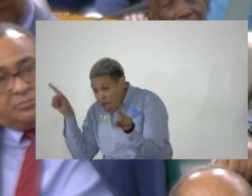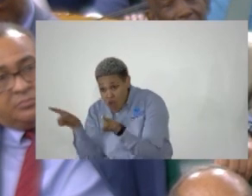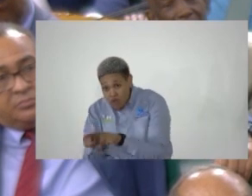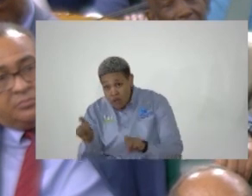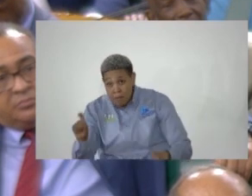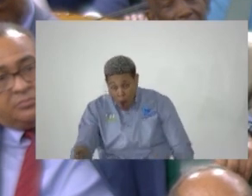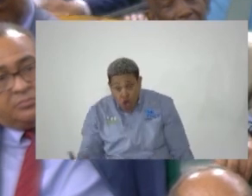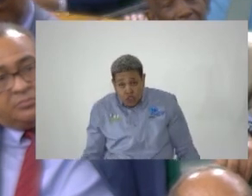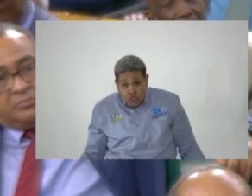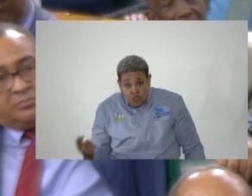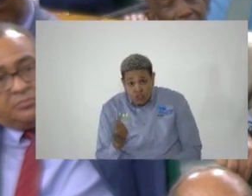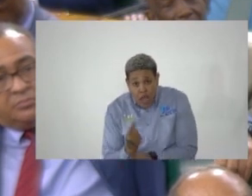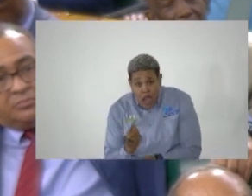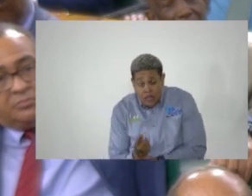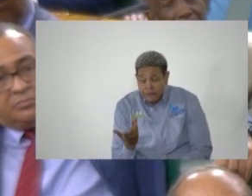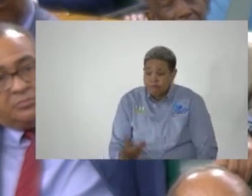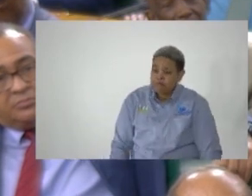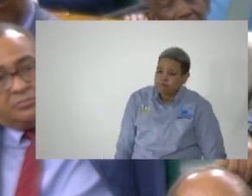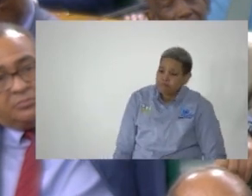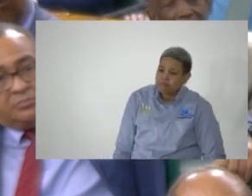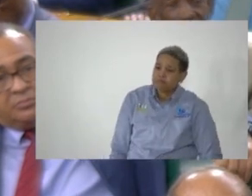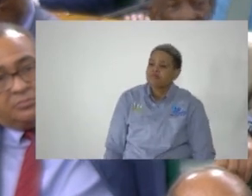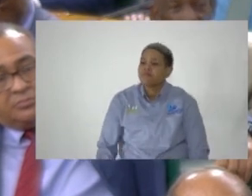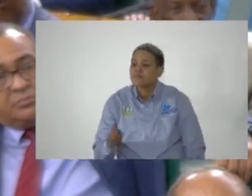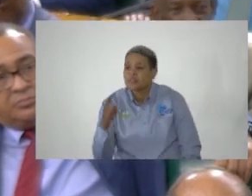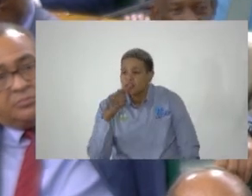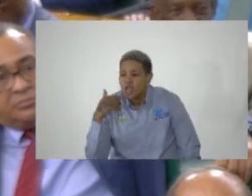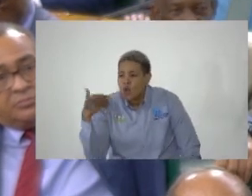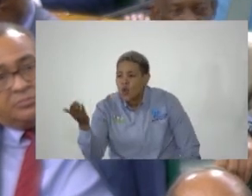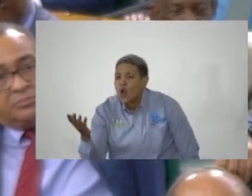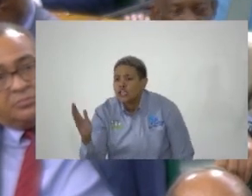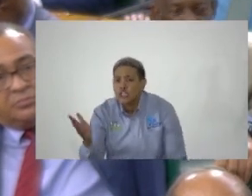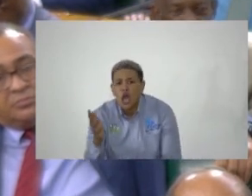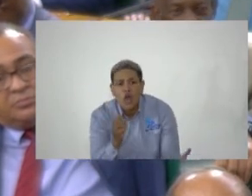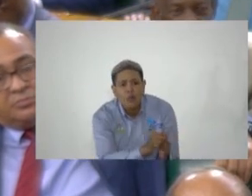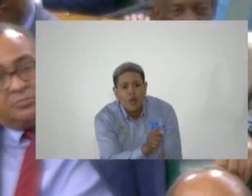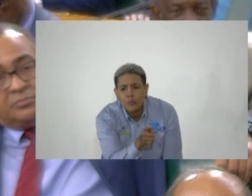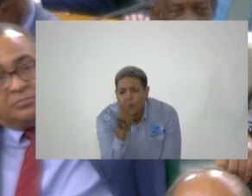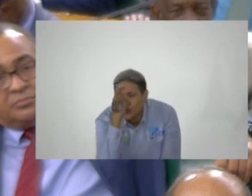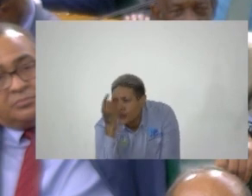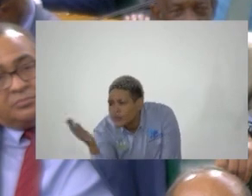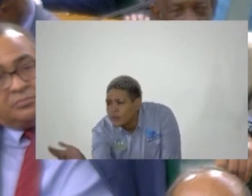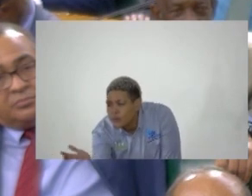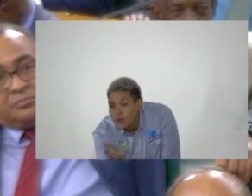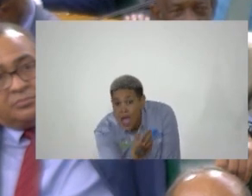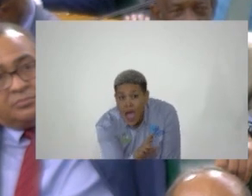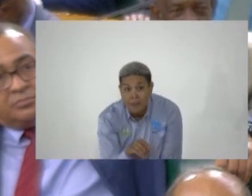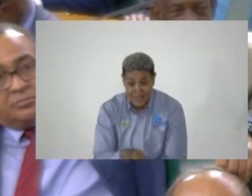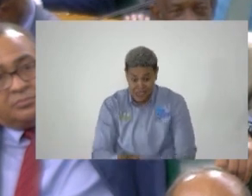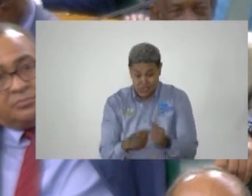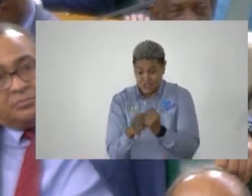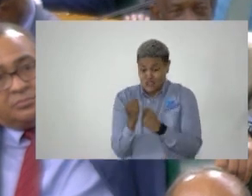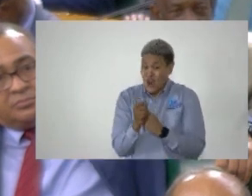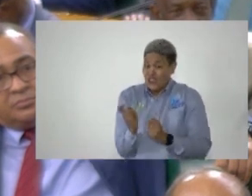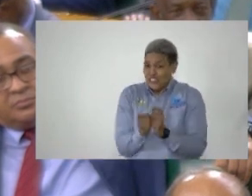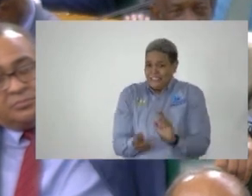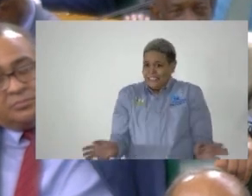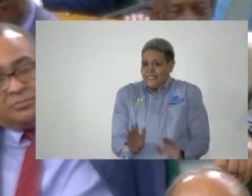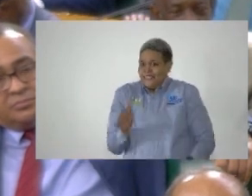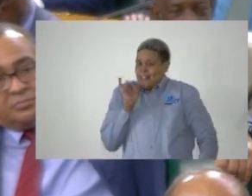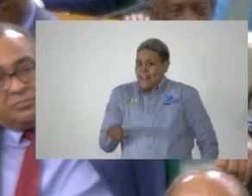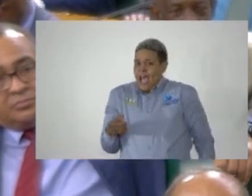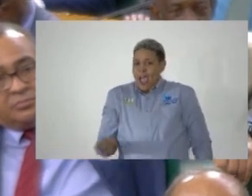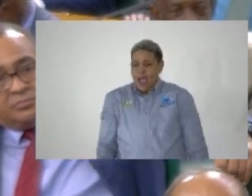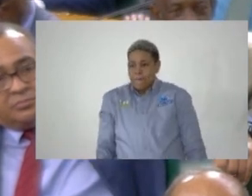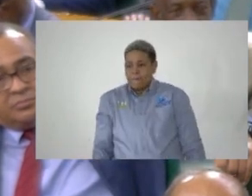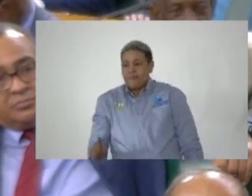all the public bodies. And then you go and talk to other unions. Now, in a restructuring, that's not the case. You have